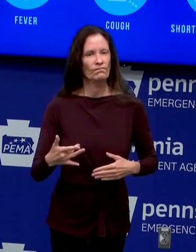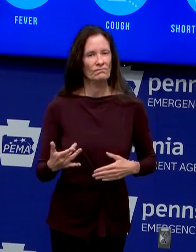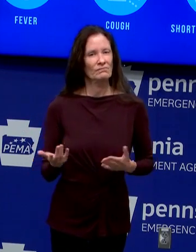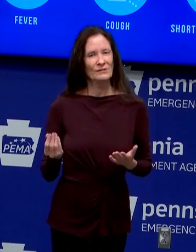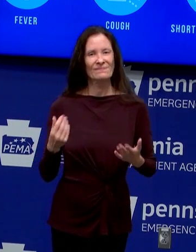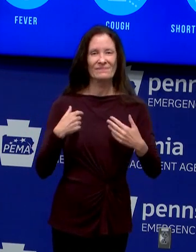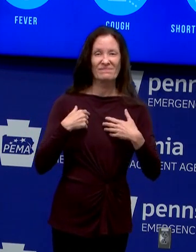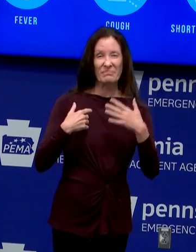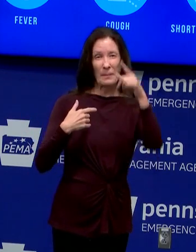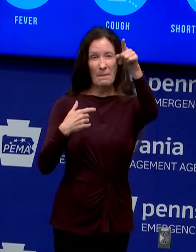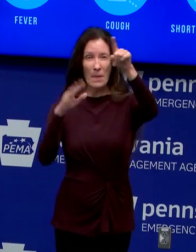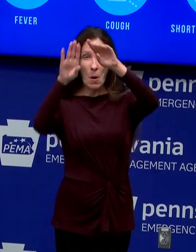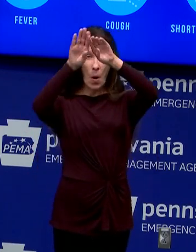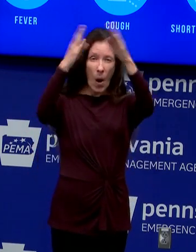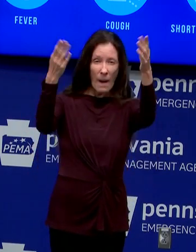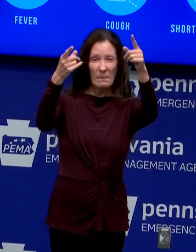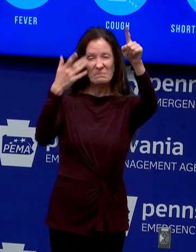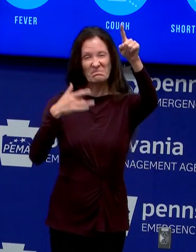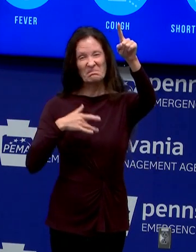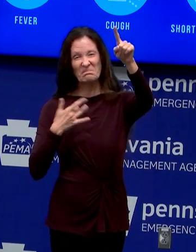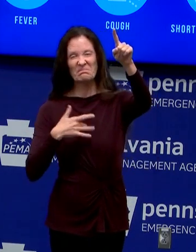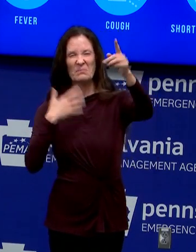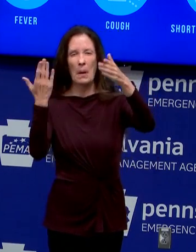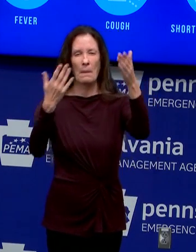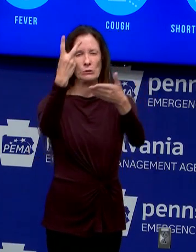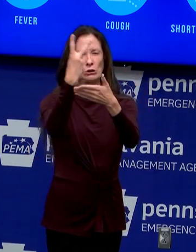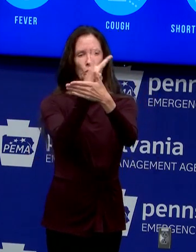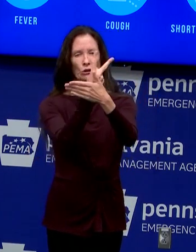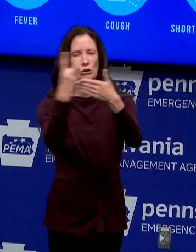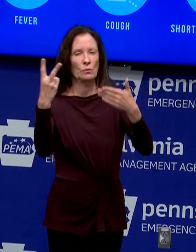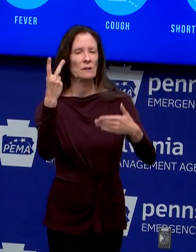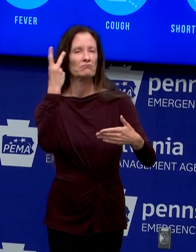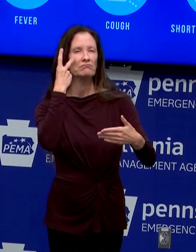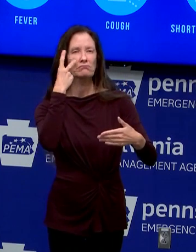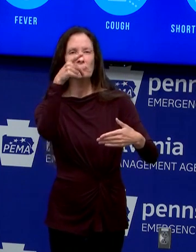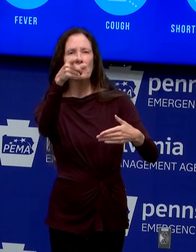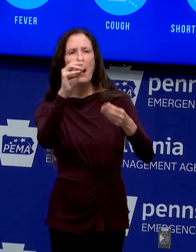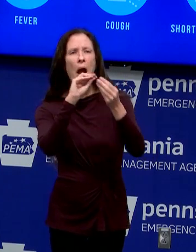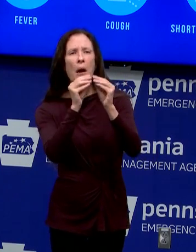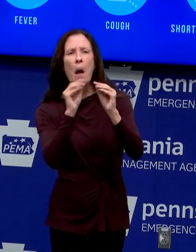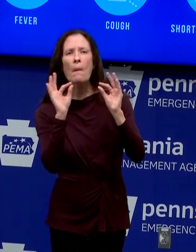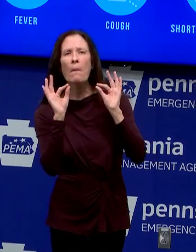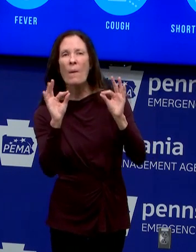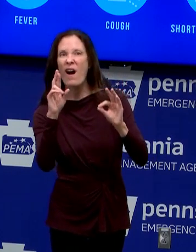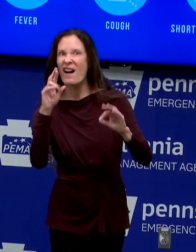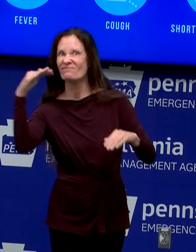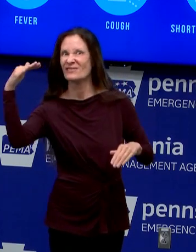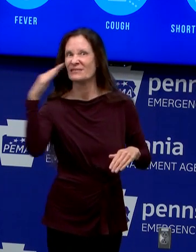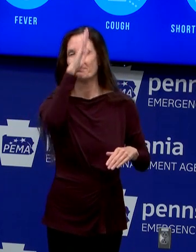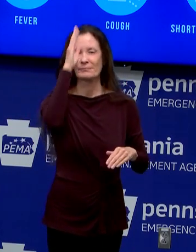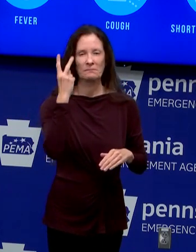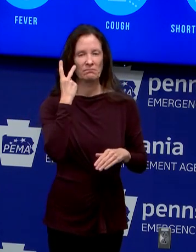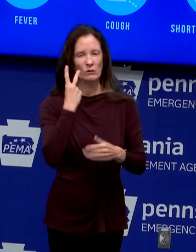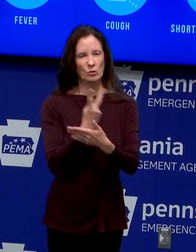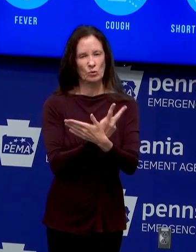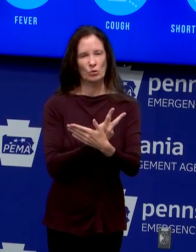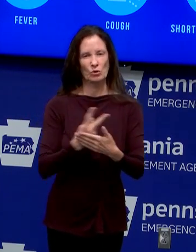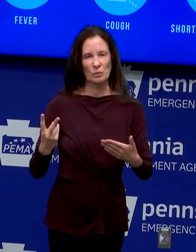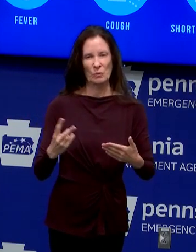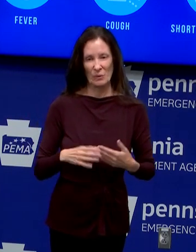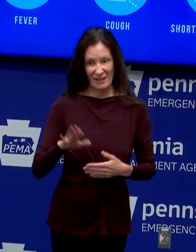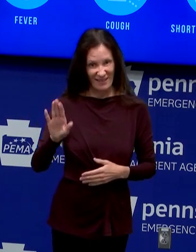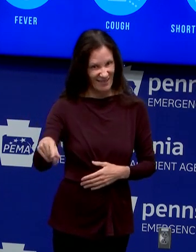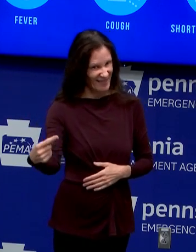2 weeks or more. From the Scranton Times-Tribune, the Northeast region saw the fewest cases today that it has seen in at least